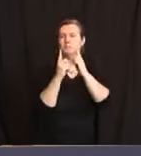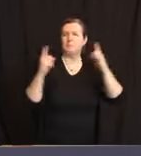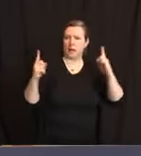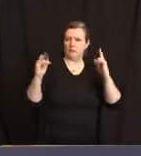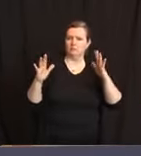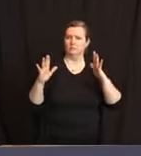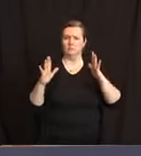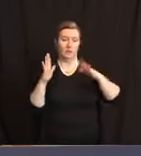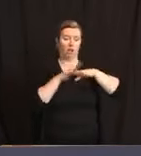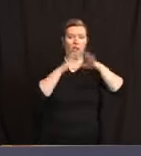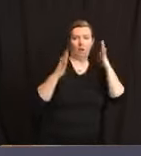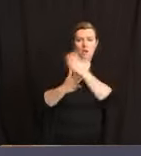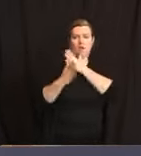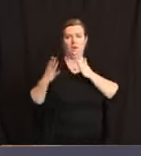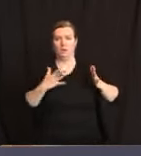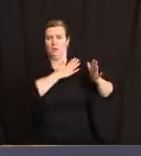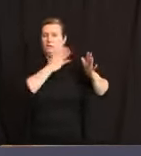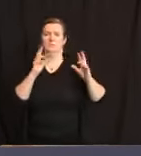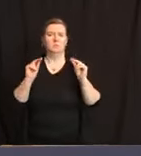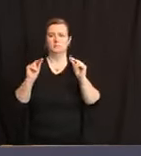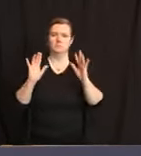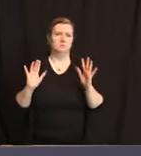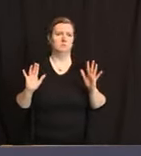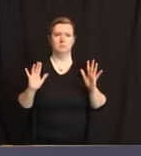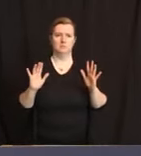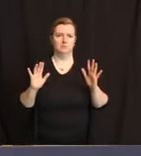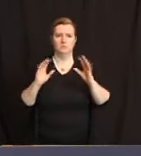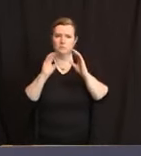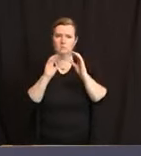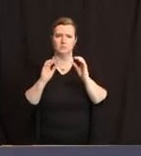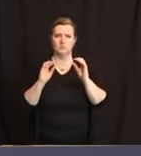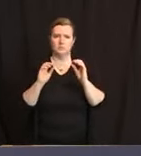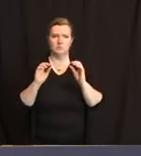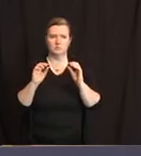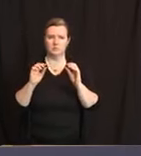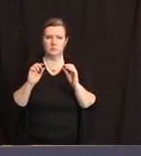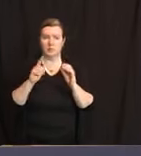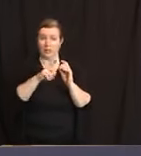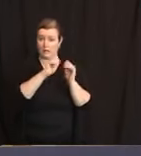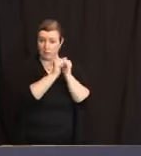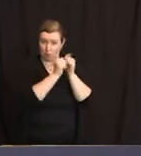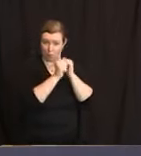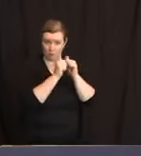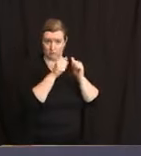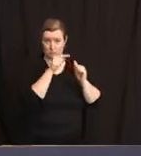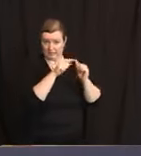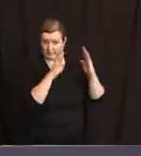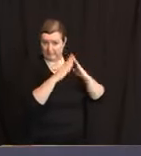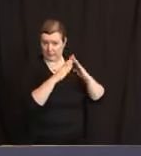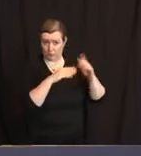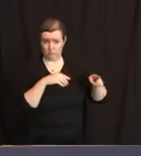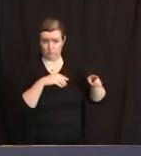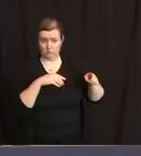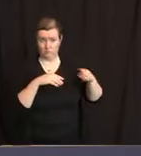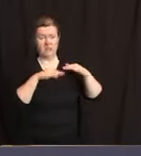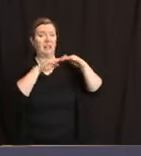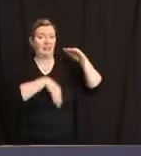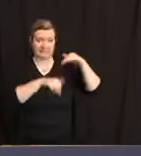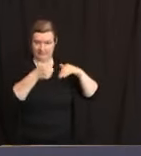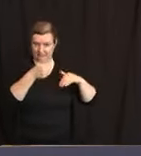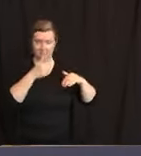questions. I thought you said they were not doing contact sports. Correct. Yeah, but just to clarify, fewer than 10 people can be